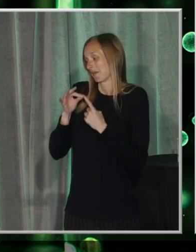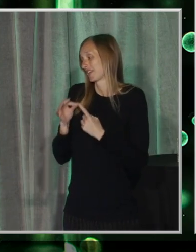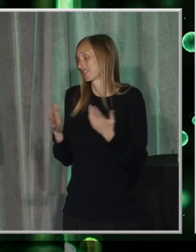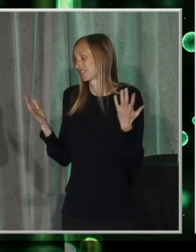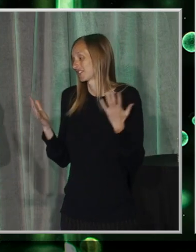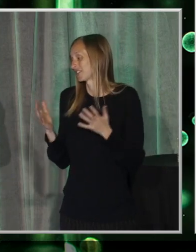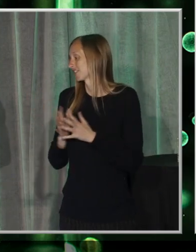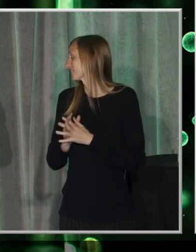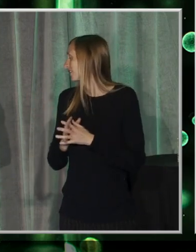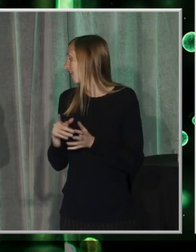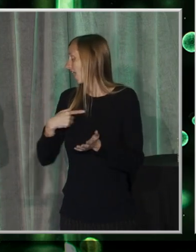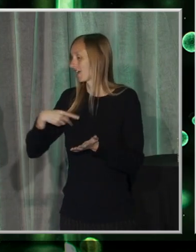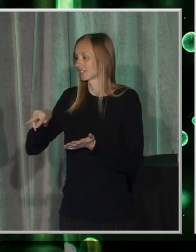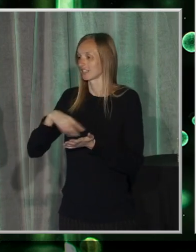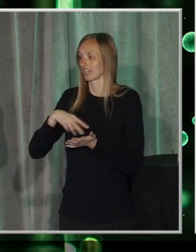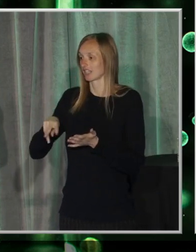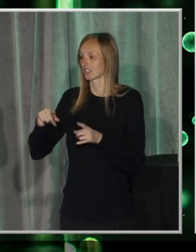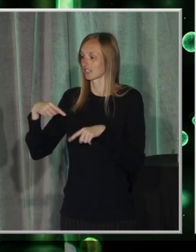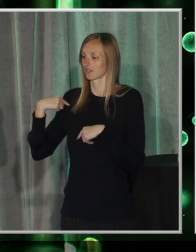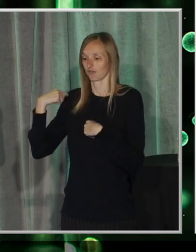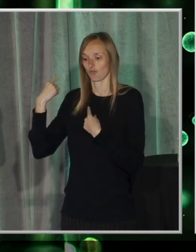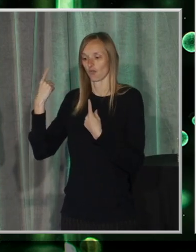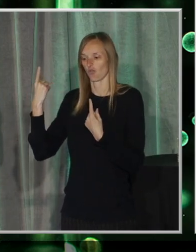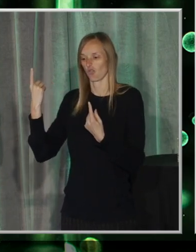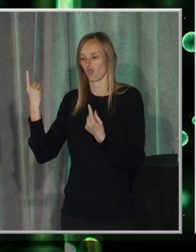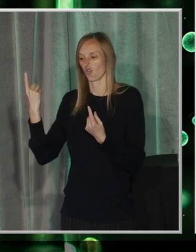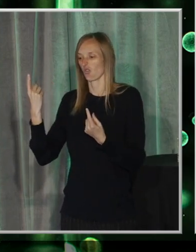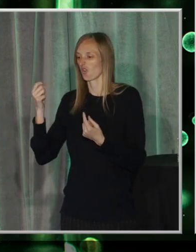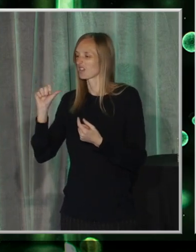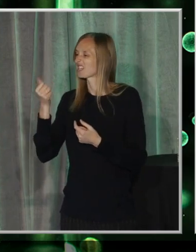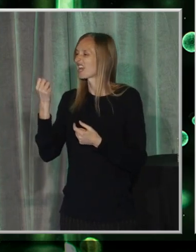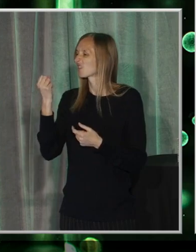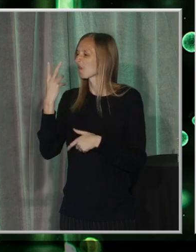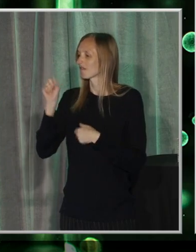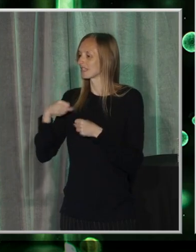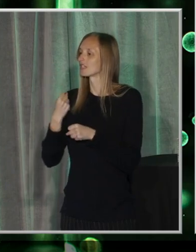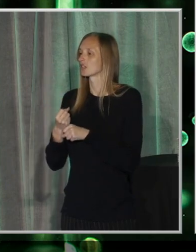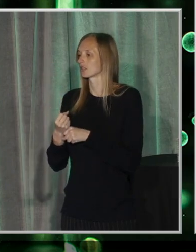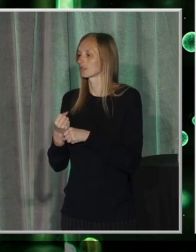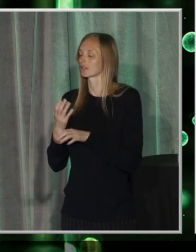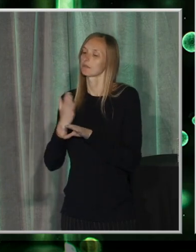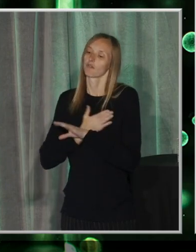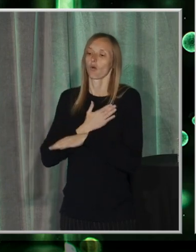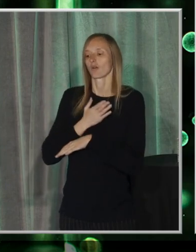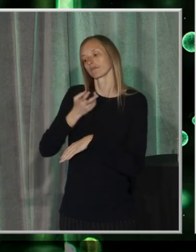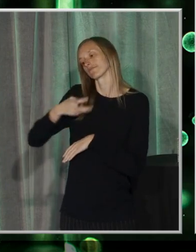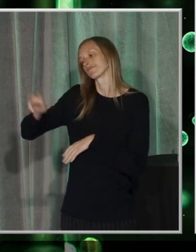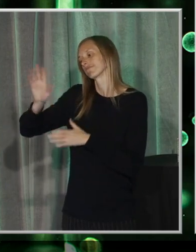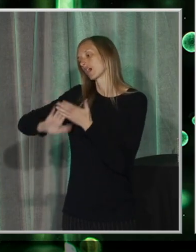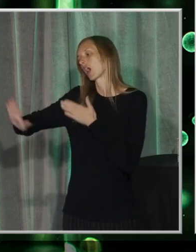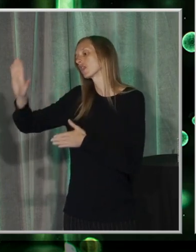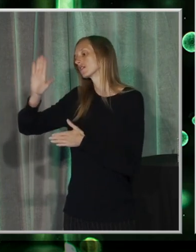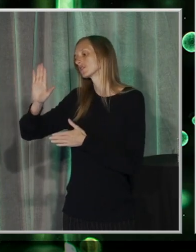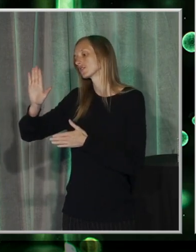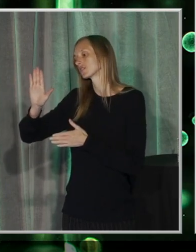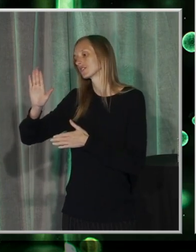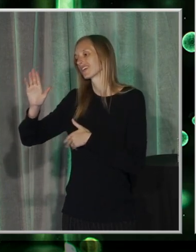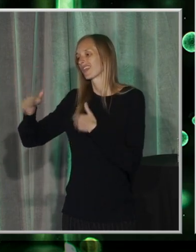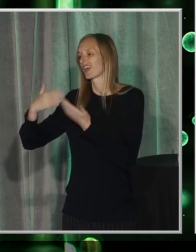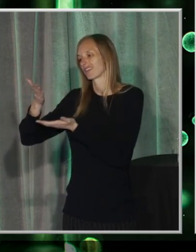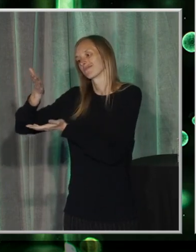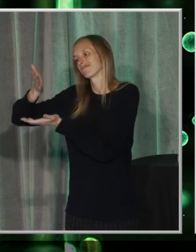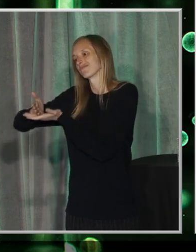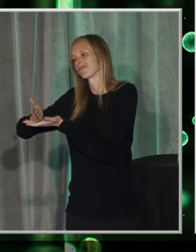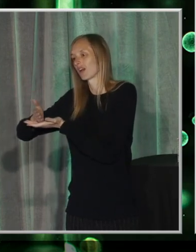been dancing for quite 12 years before going to college, and then I kind of quit it and